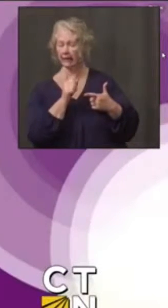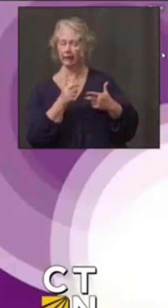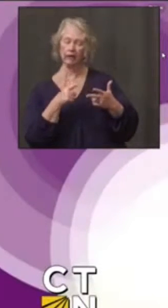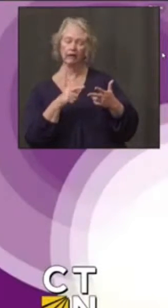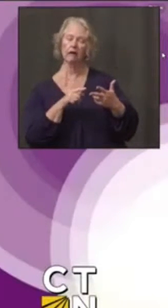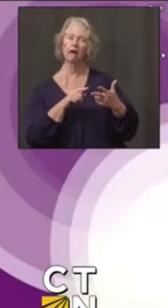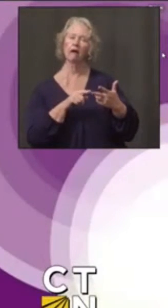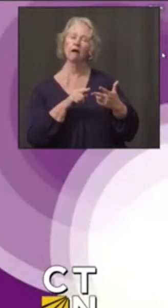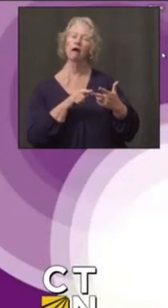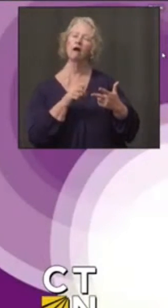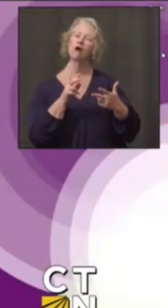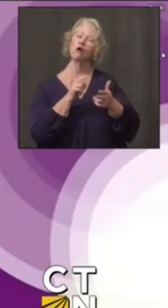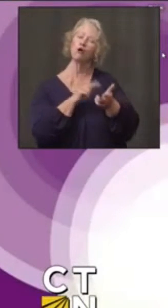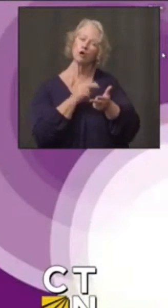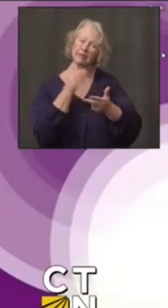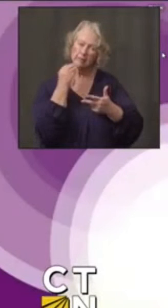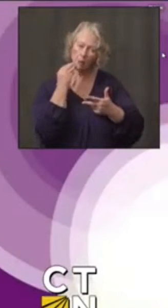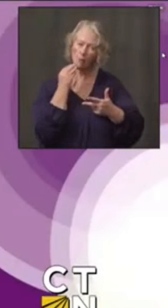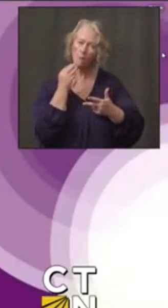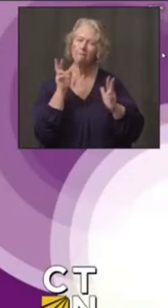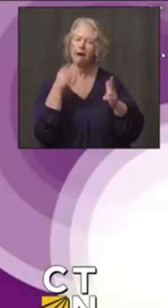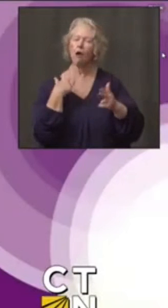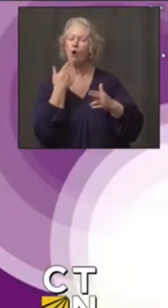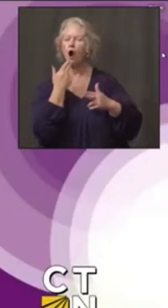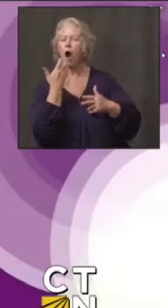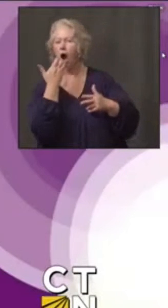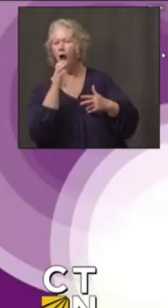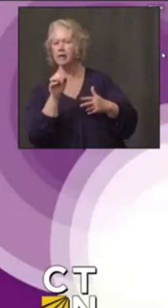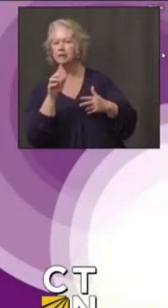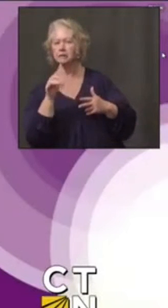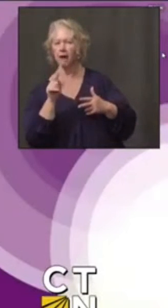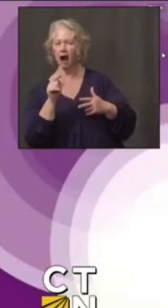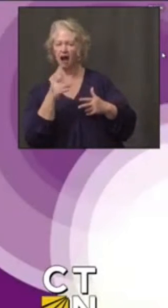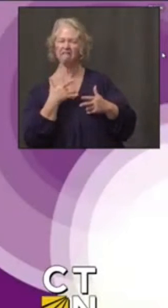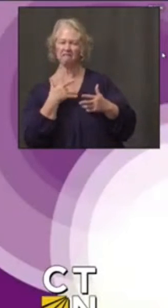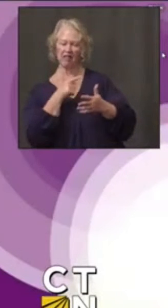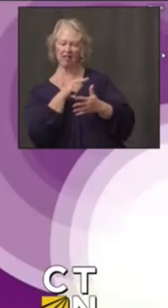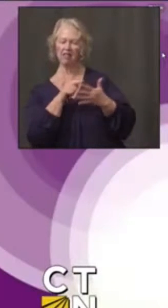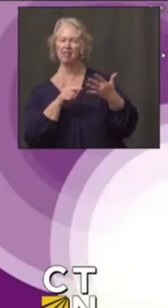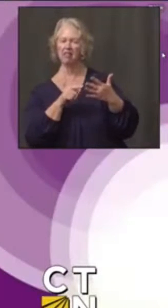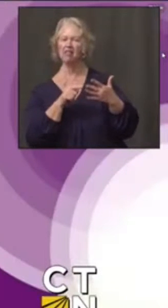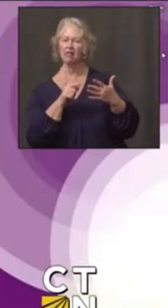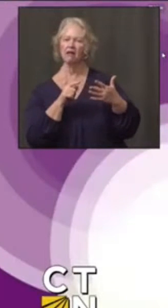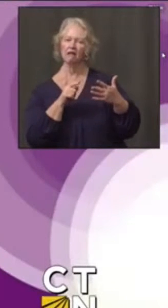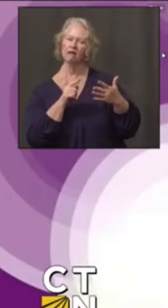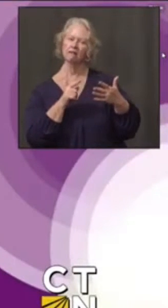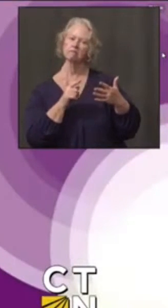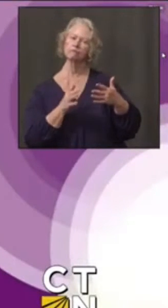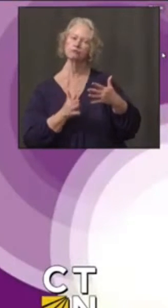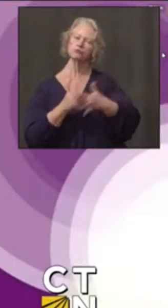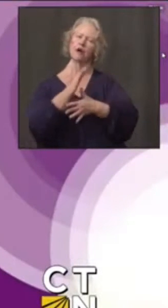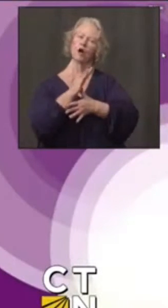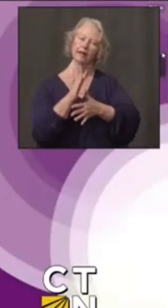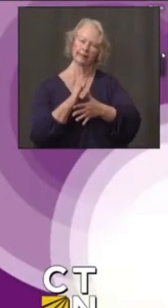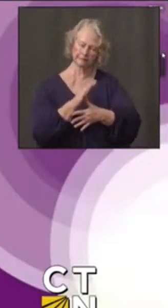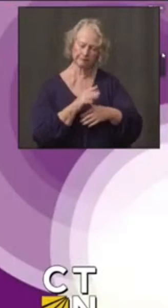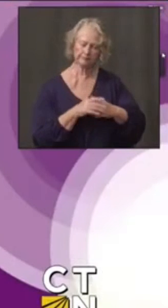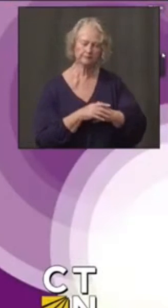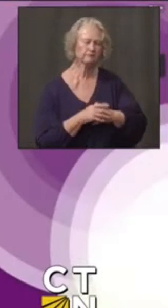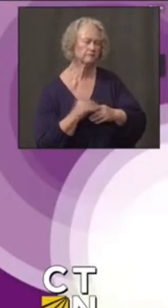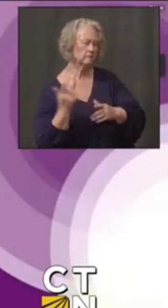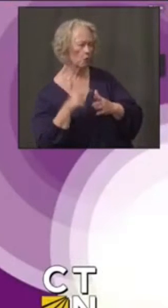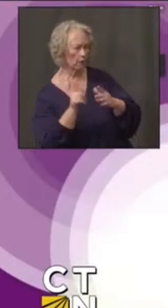other areas that could be considered hotspots. That will be how we prioritize the distribution. And what's your vision